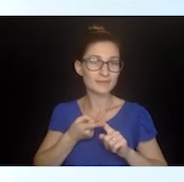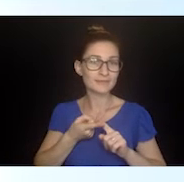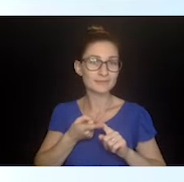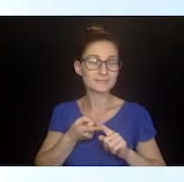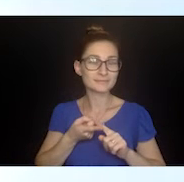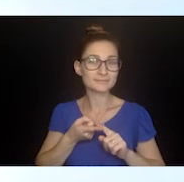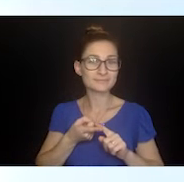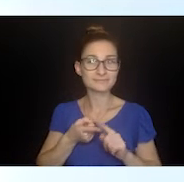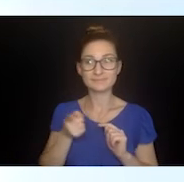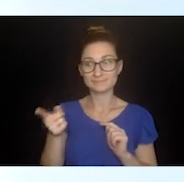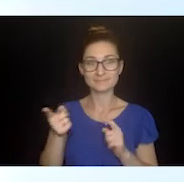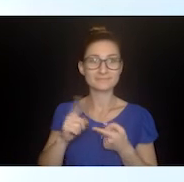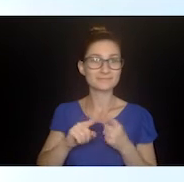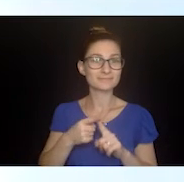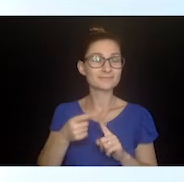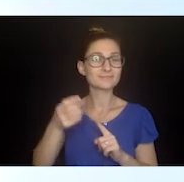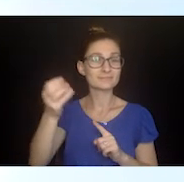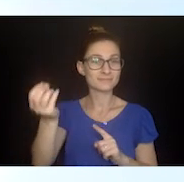and